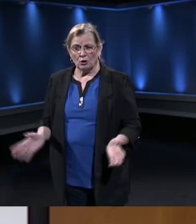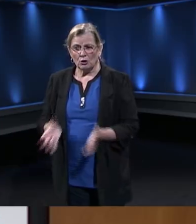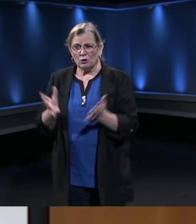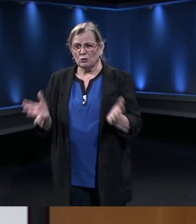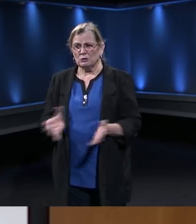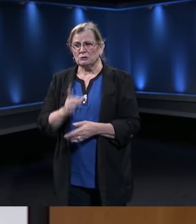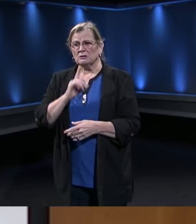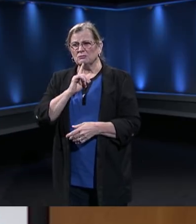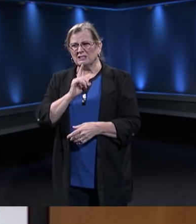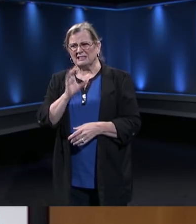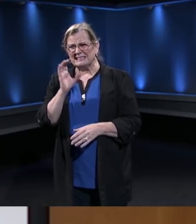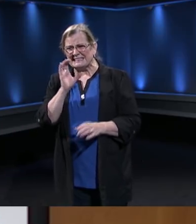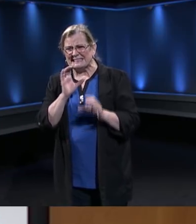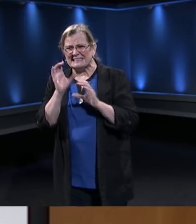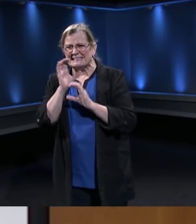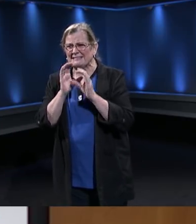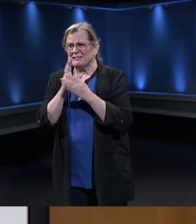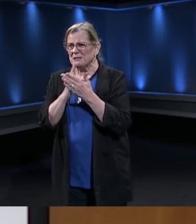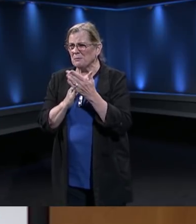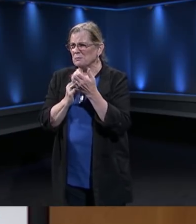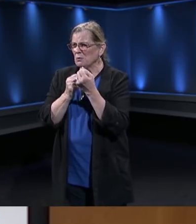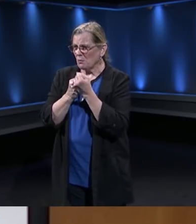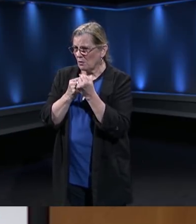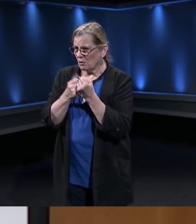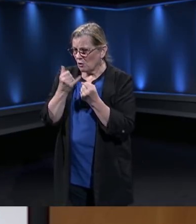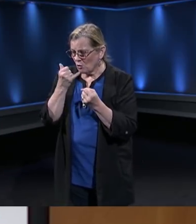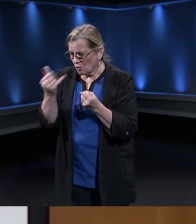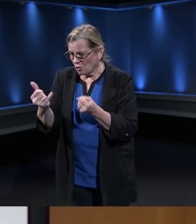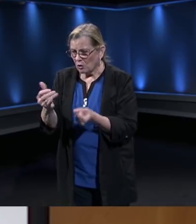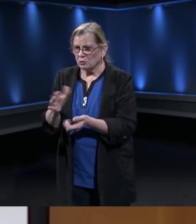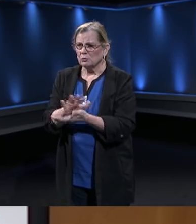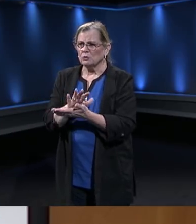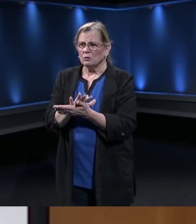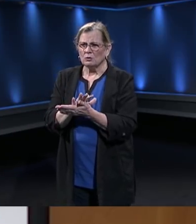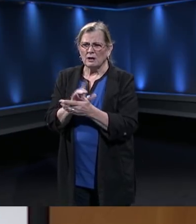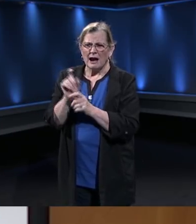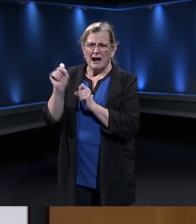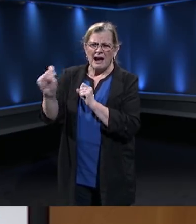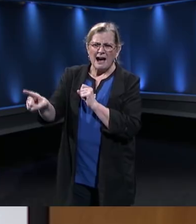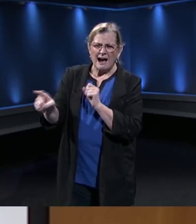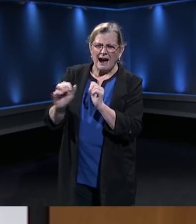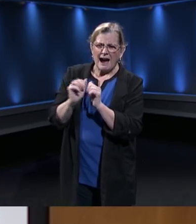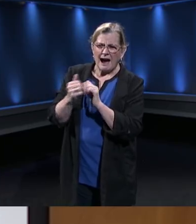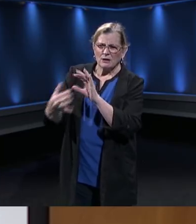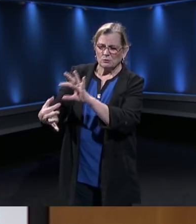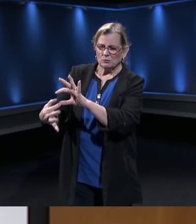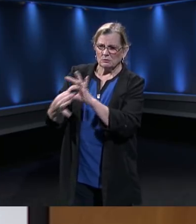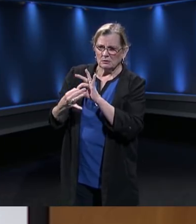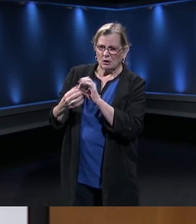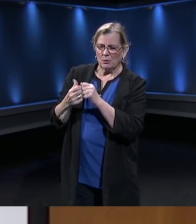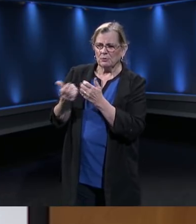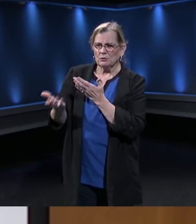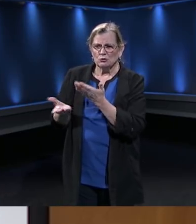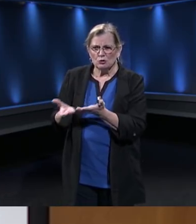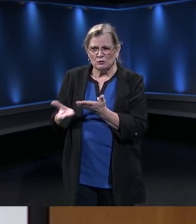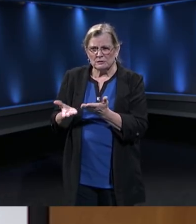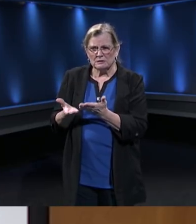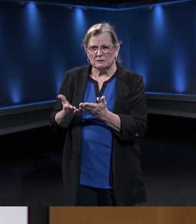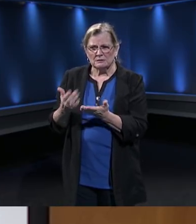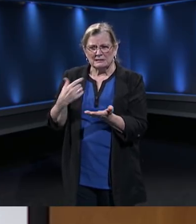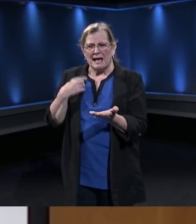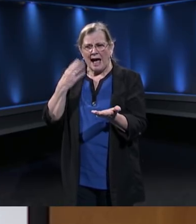looking for, to call the school and see how they will be providing those services. I know everybody's kind of building that a little bit